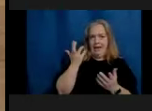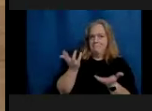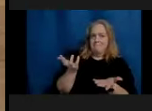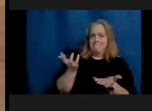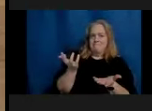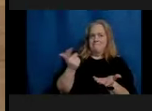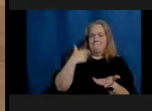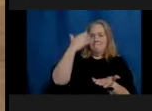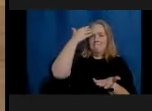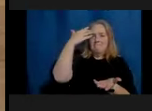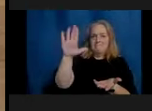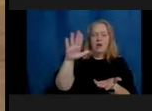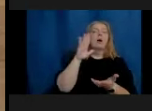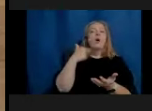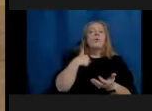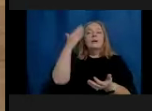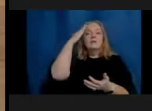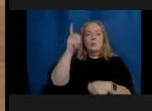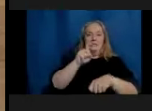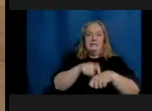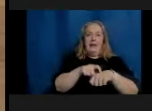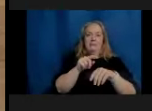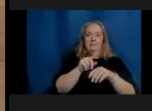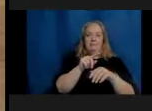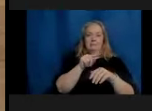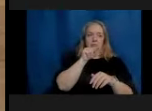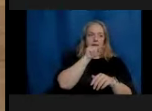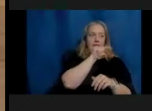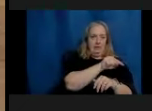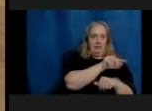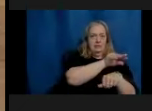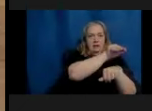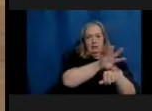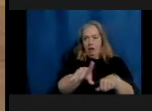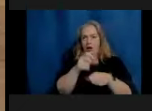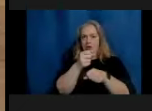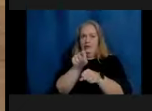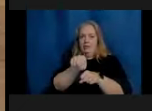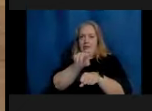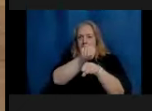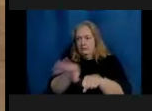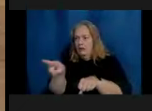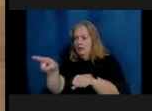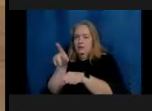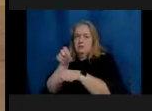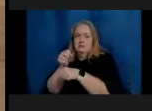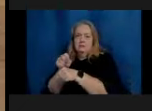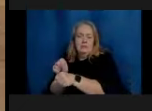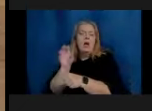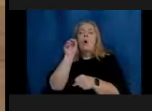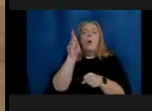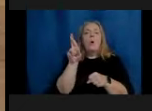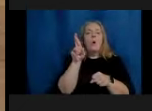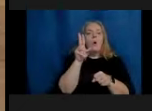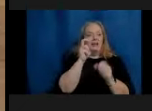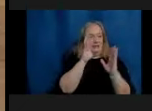the time of any of this, it's like, you know, we don't know if one thing led to another thing or if he was doing all these things at once. And like, it's just, there's so many questions